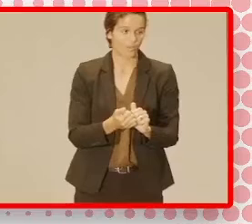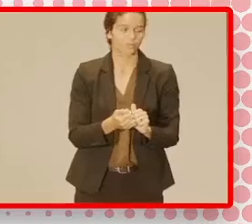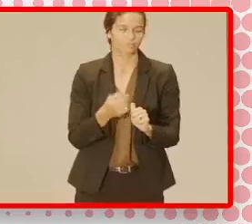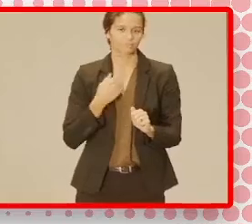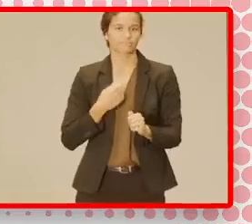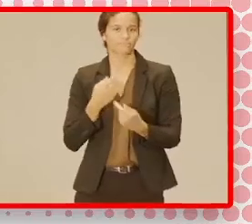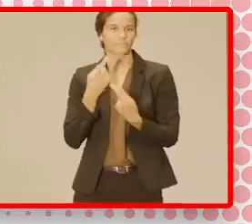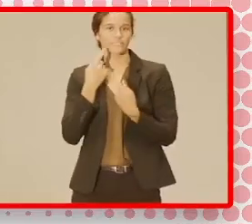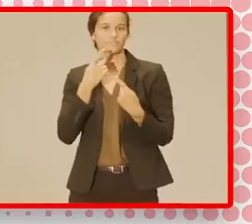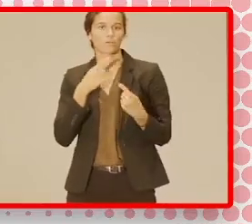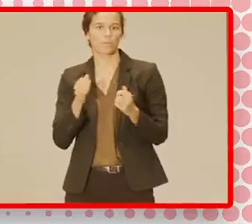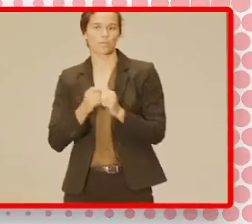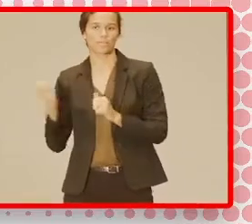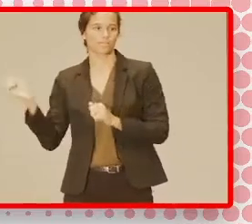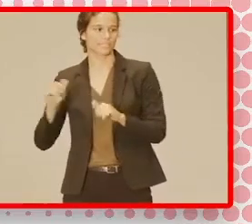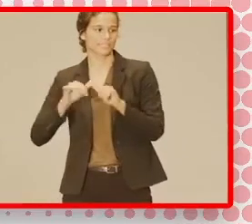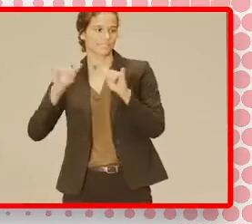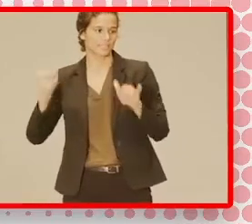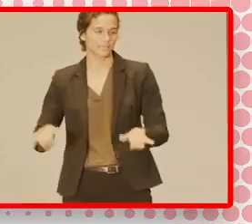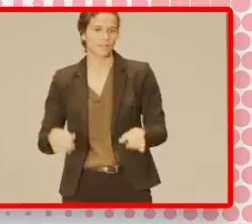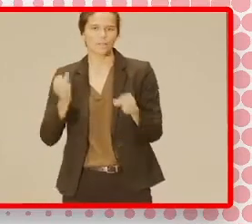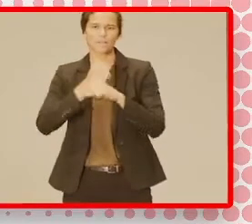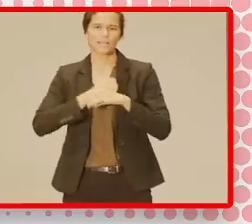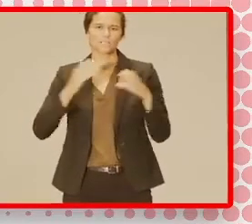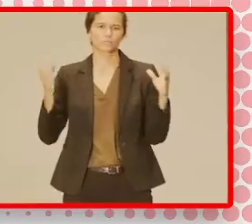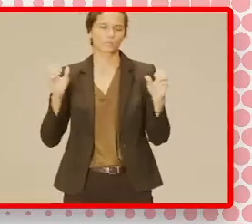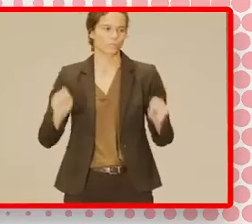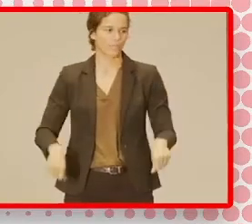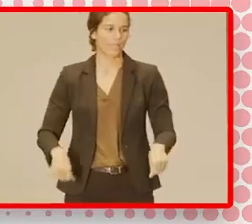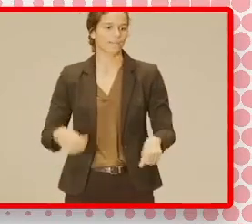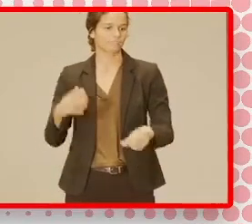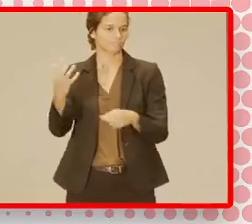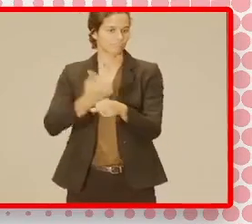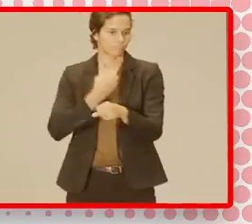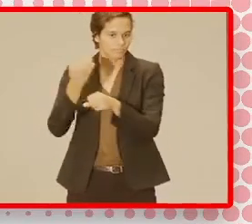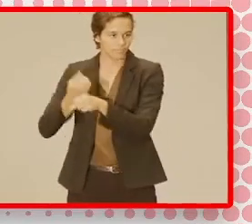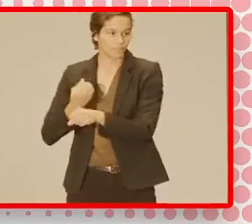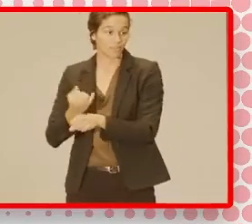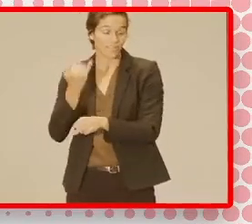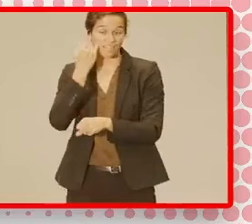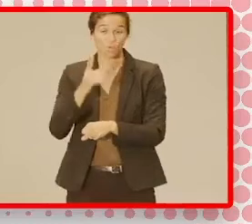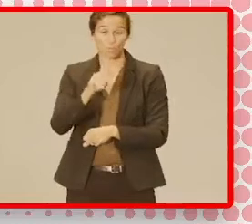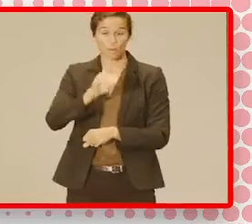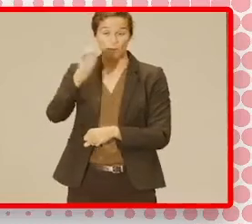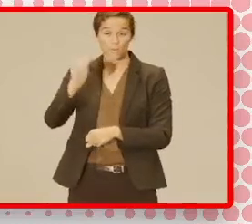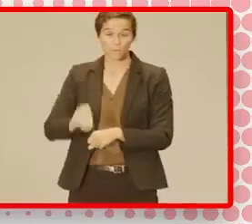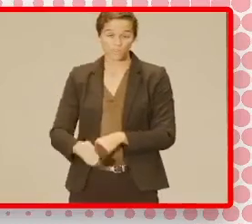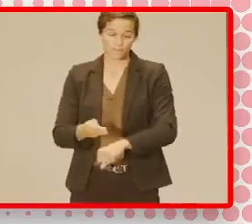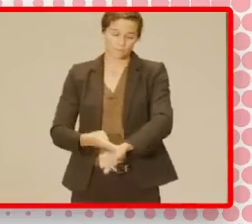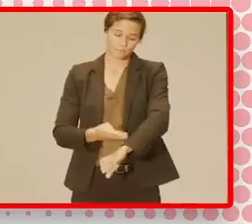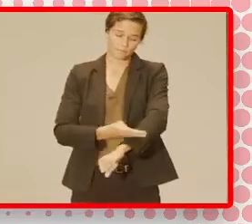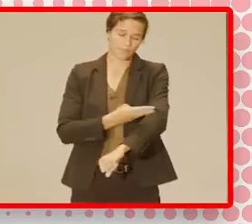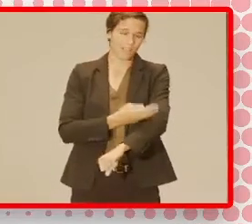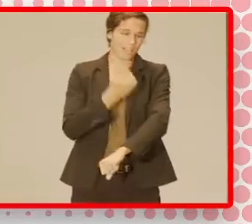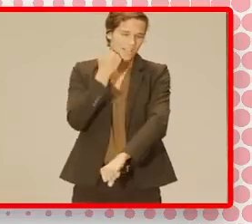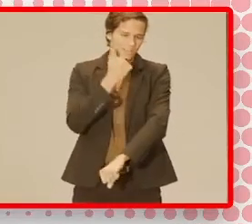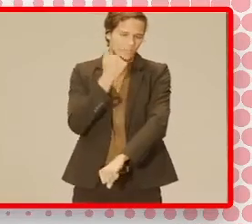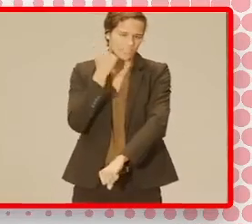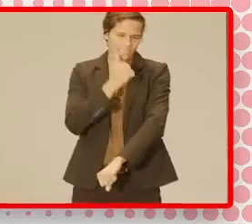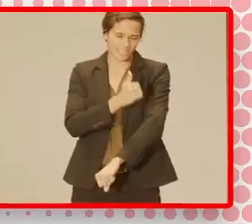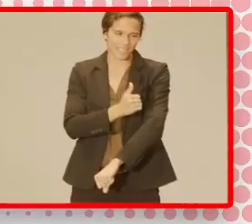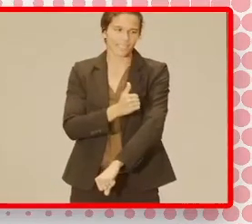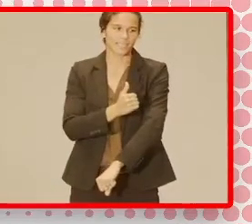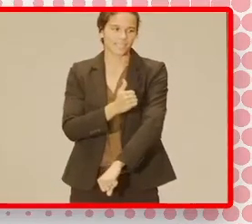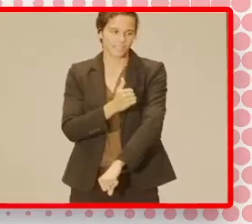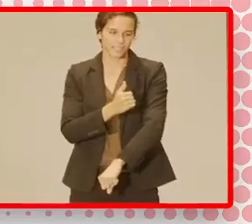Imagine what you can achieve if you get 1% better each day and use